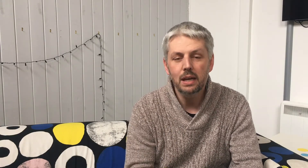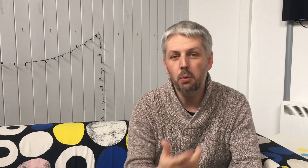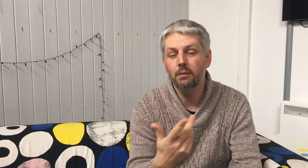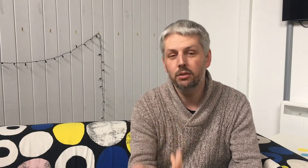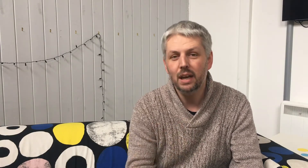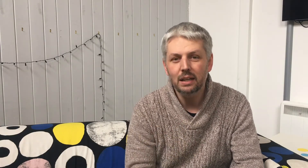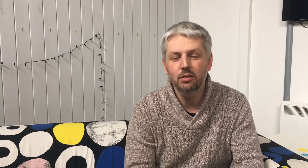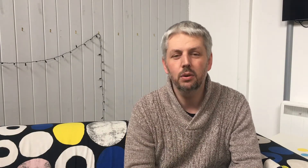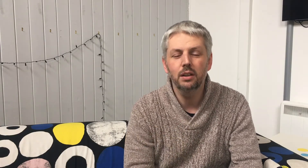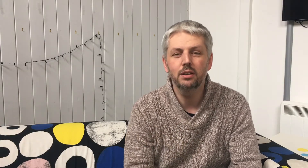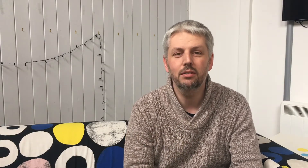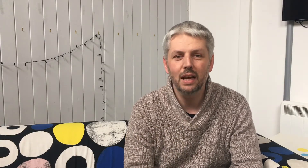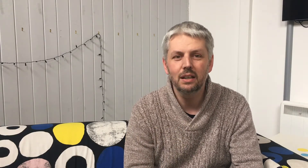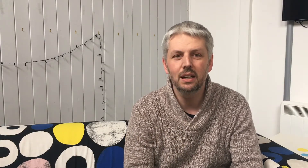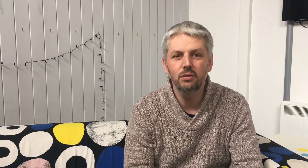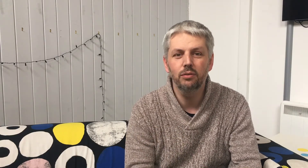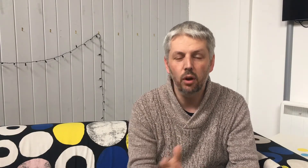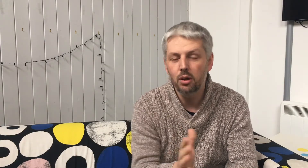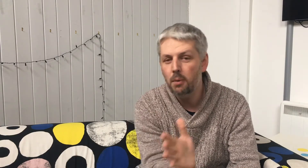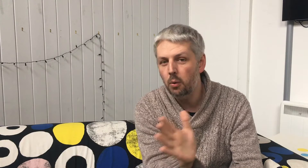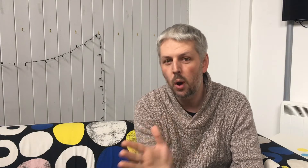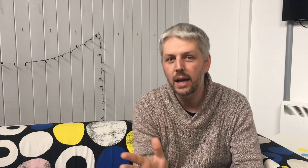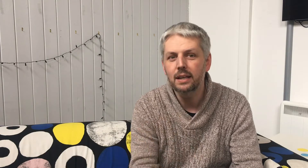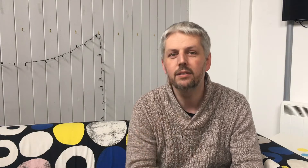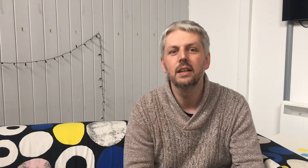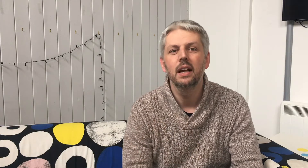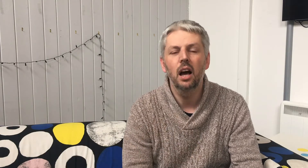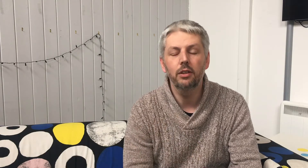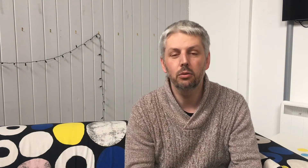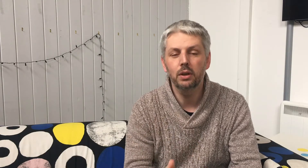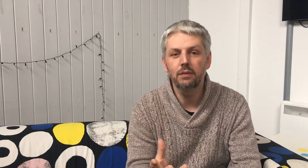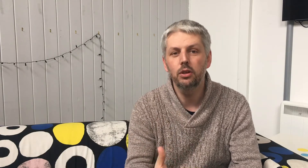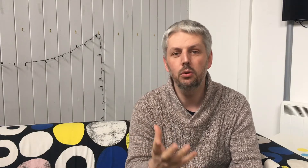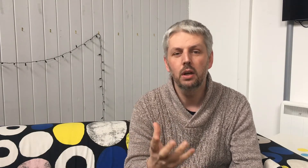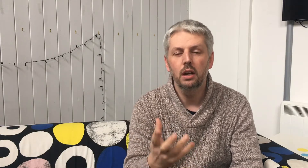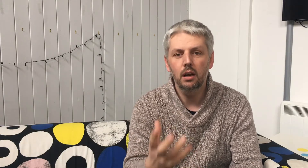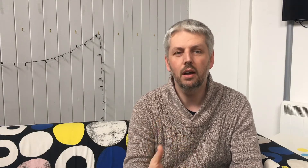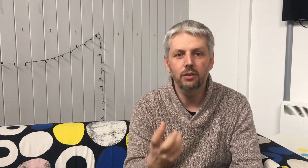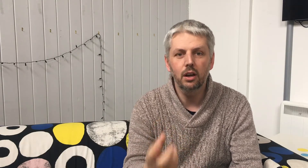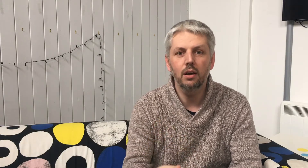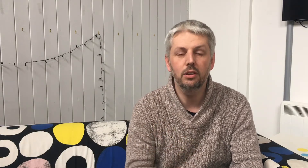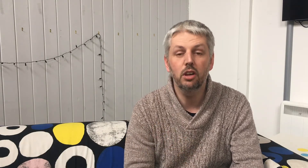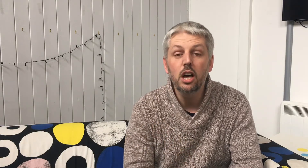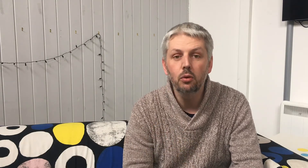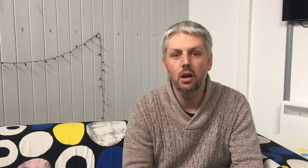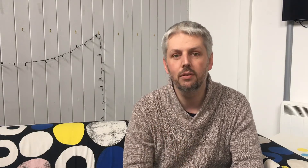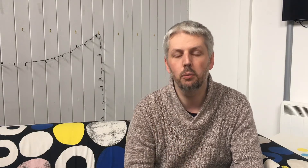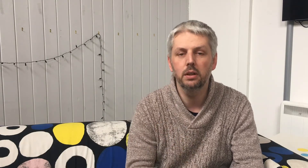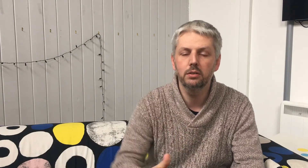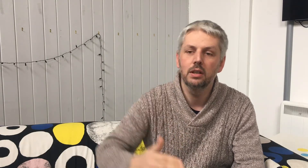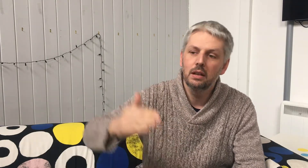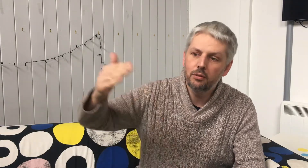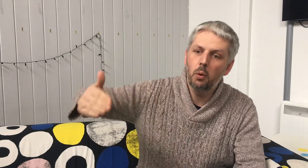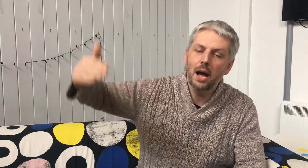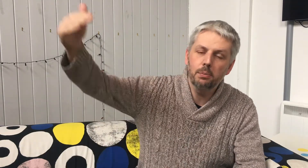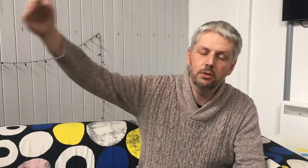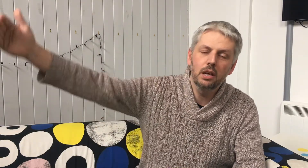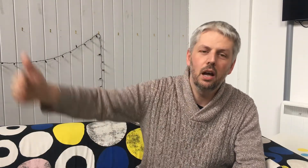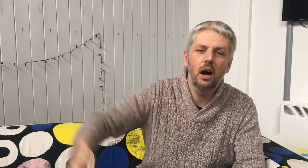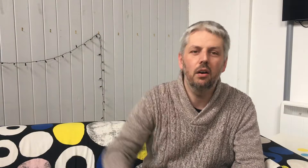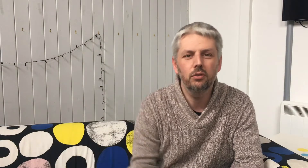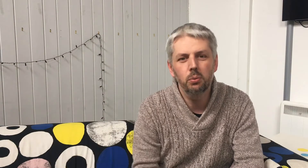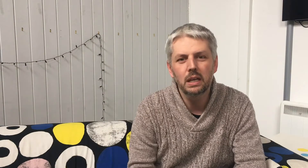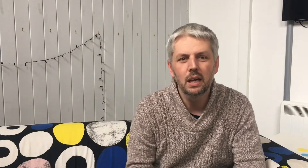if you hear what I'm saying to you and understand it, if you follow my ways, this will give you life, and life, eternal life, for what